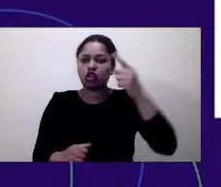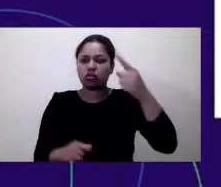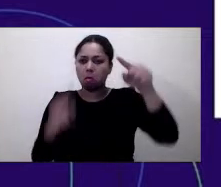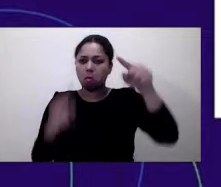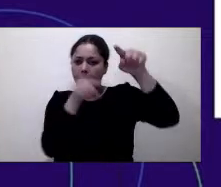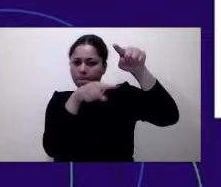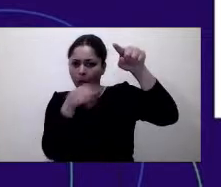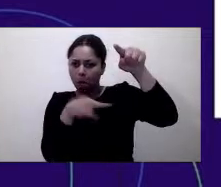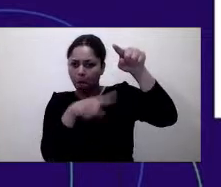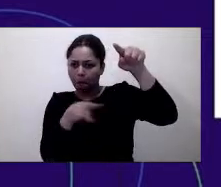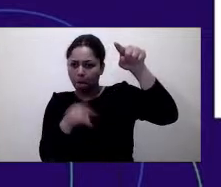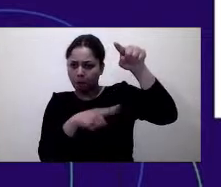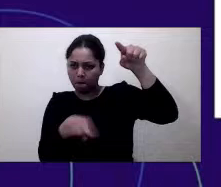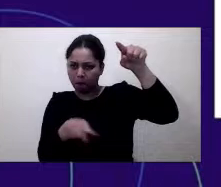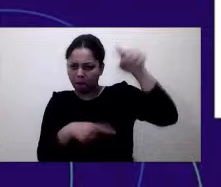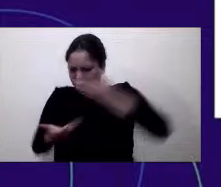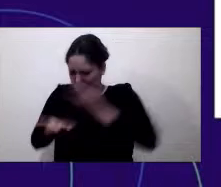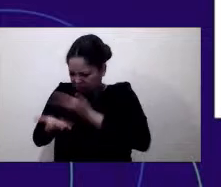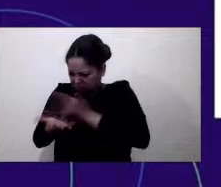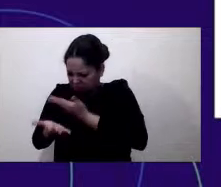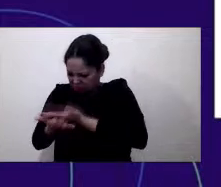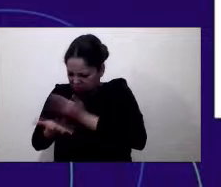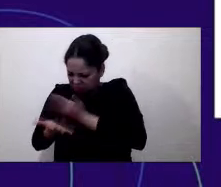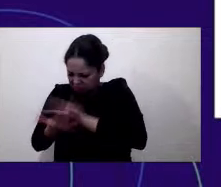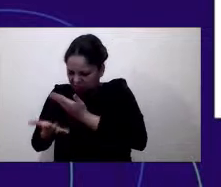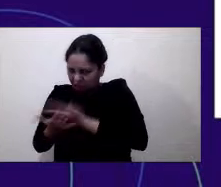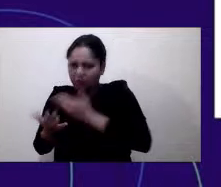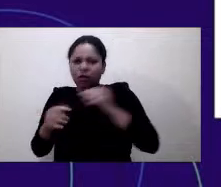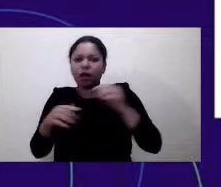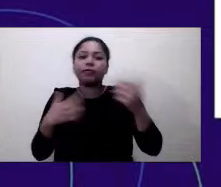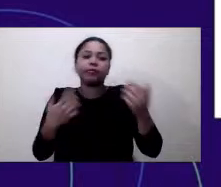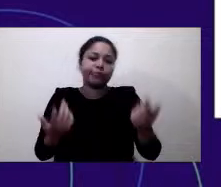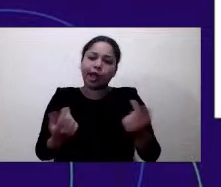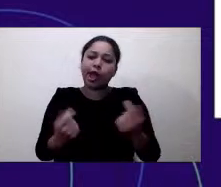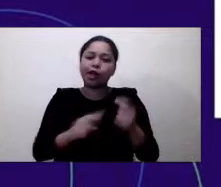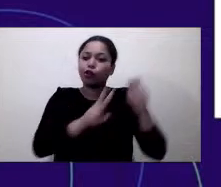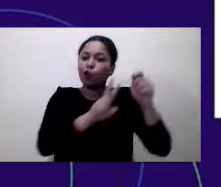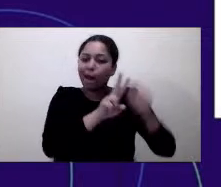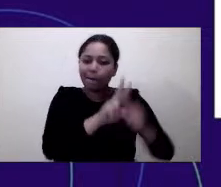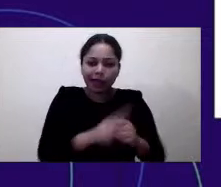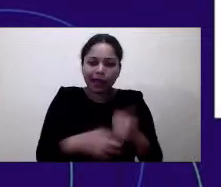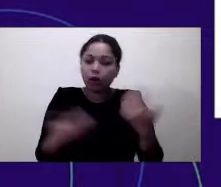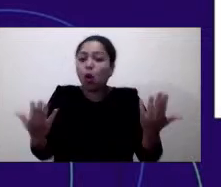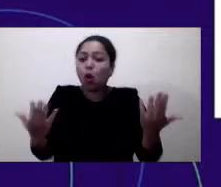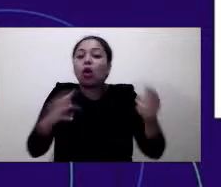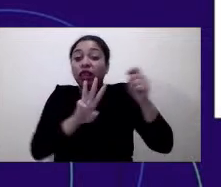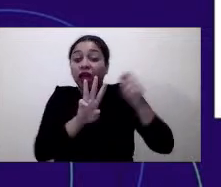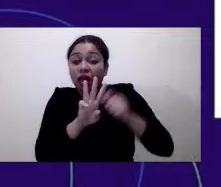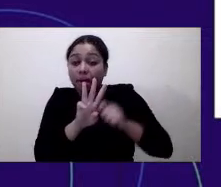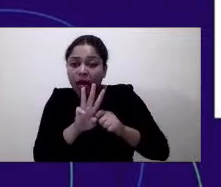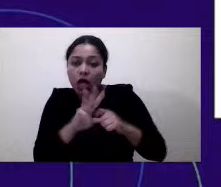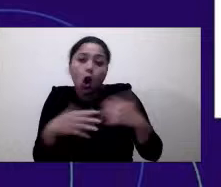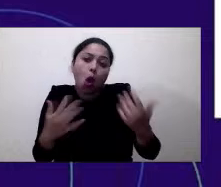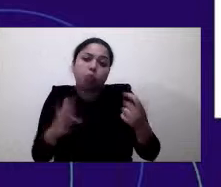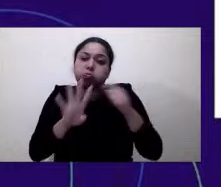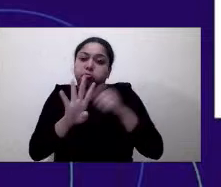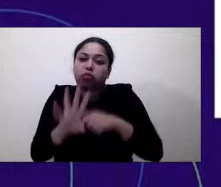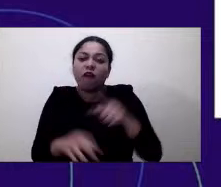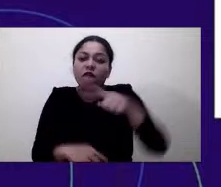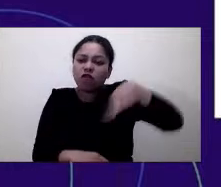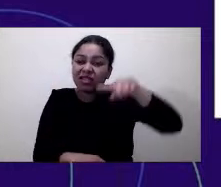study, such a bimester or a trimester or even a semester. You were sure you knew the content